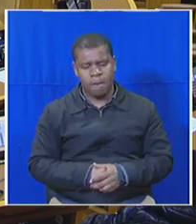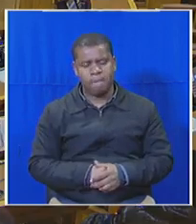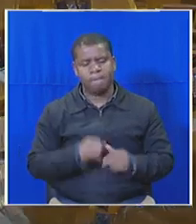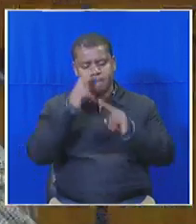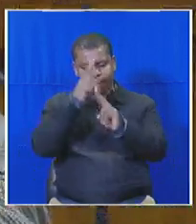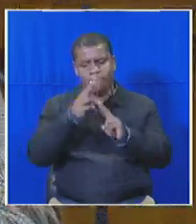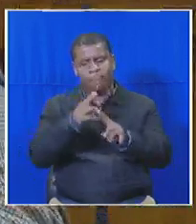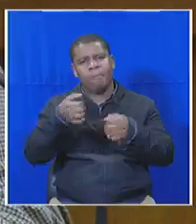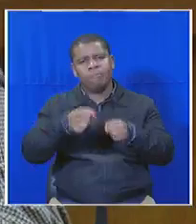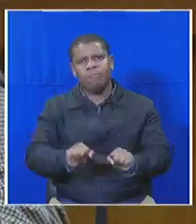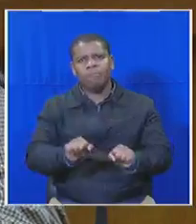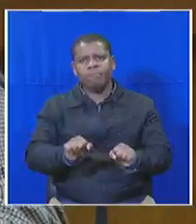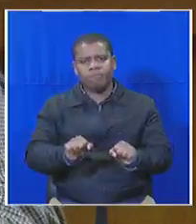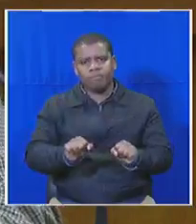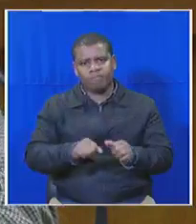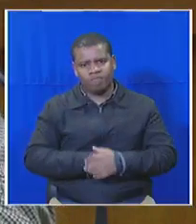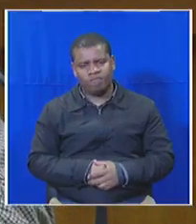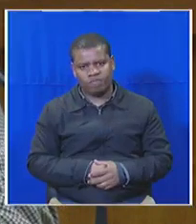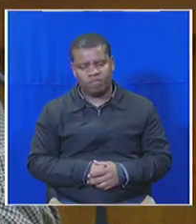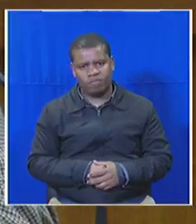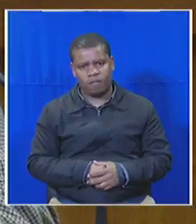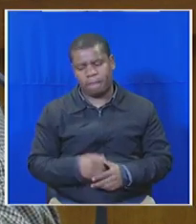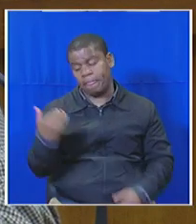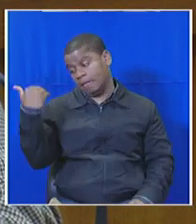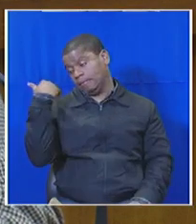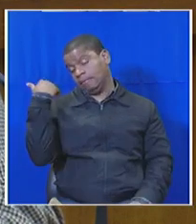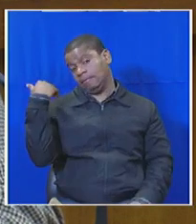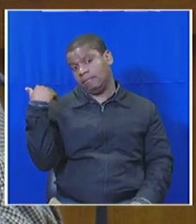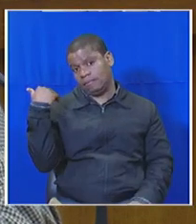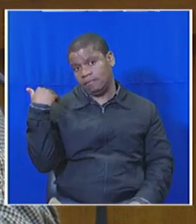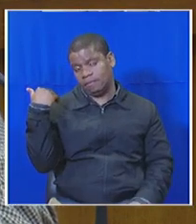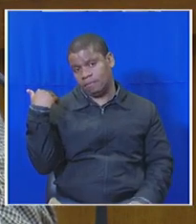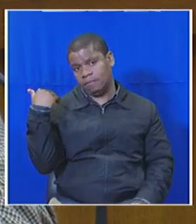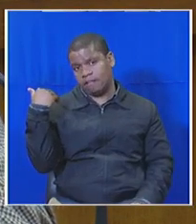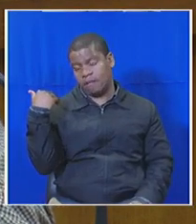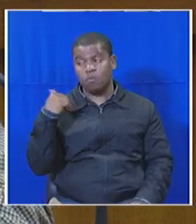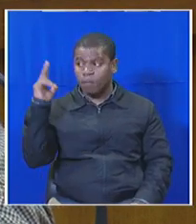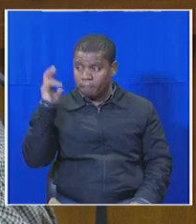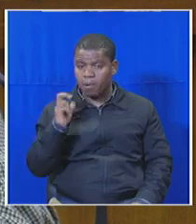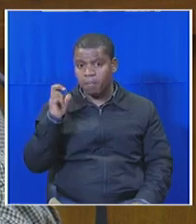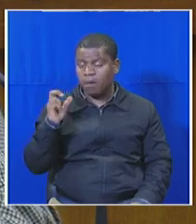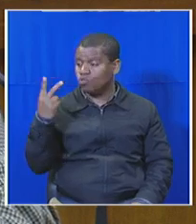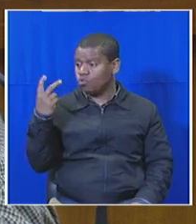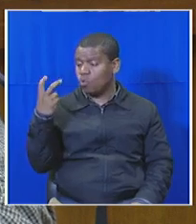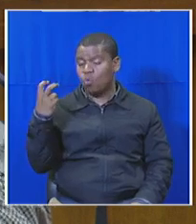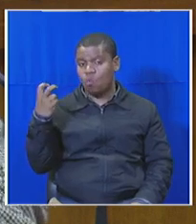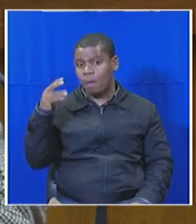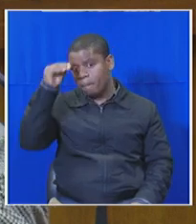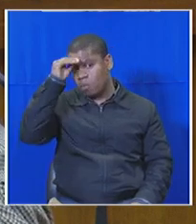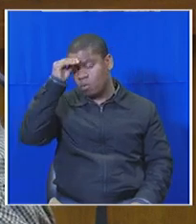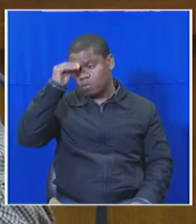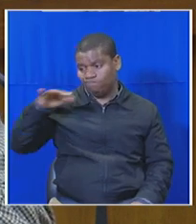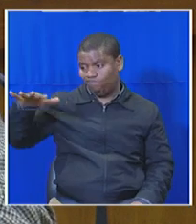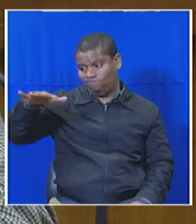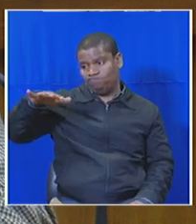Honorable Chairperson, just yesterday, we heard of the killing of another 2 police officers in